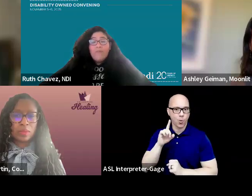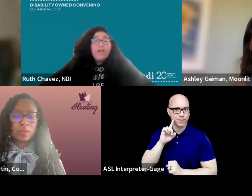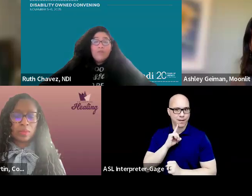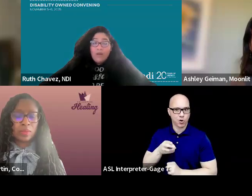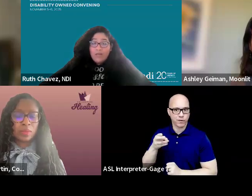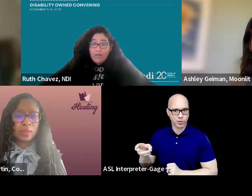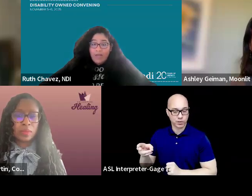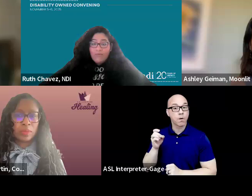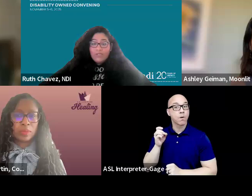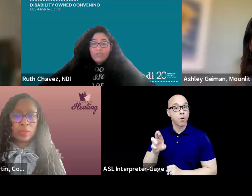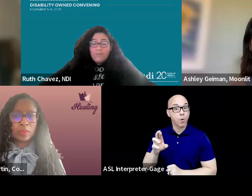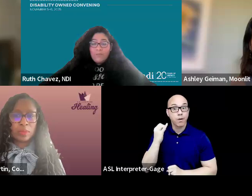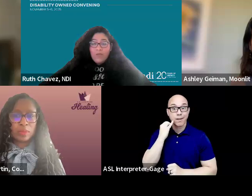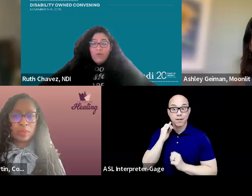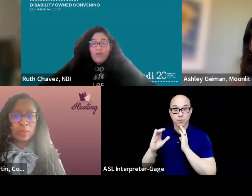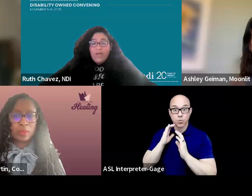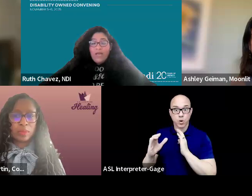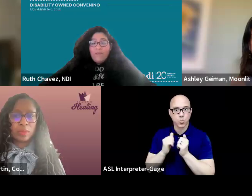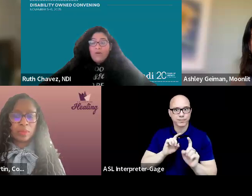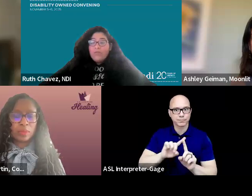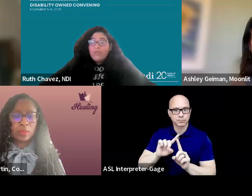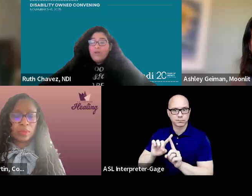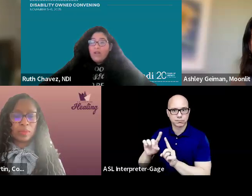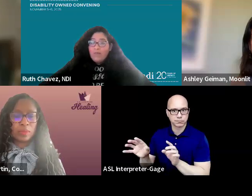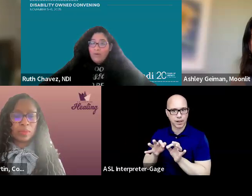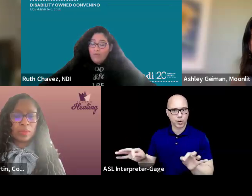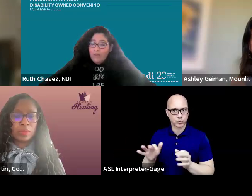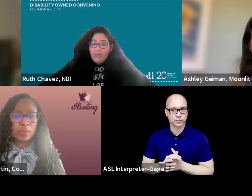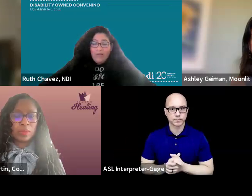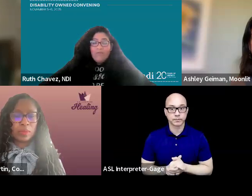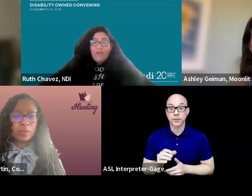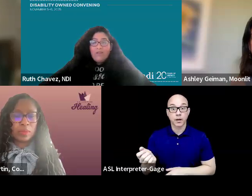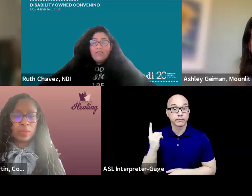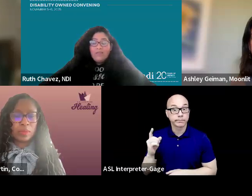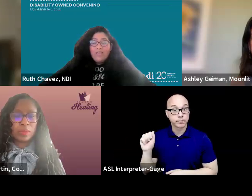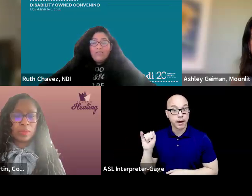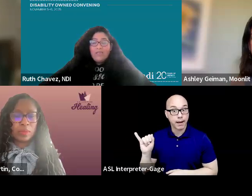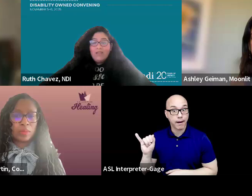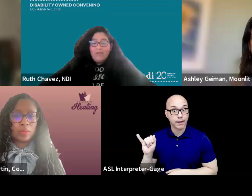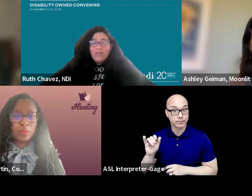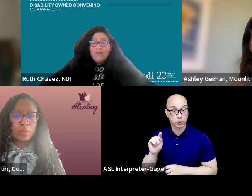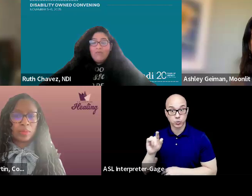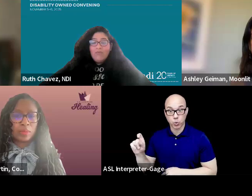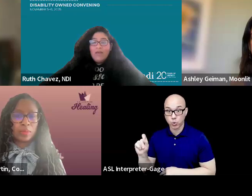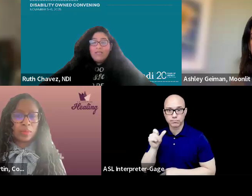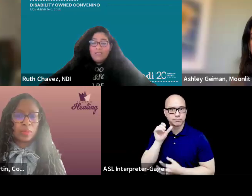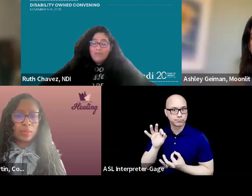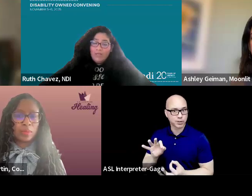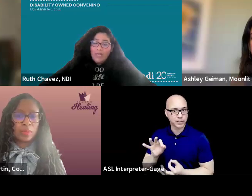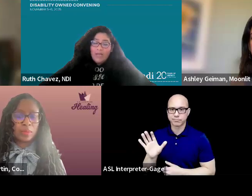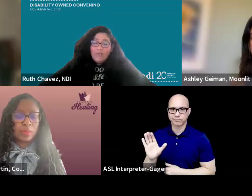or collaborating across other languages. While AI-powered tools are not perfect without flaws, they significantly